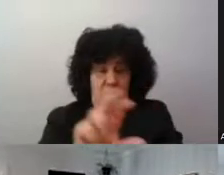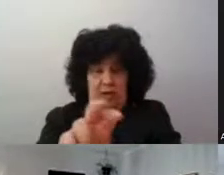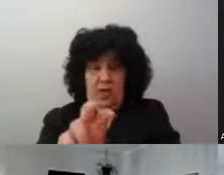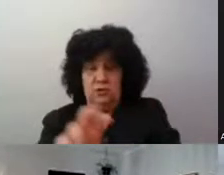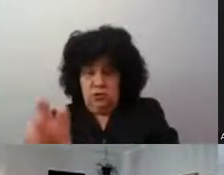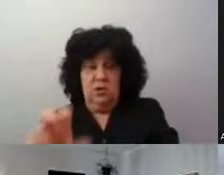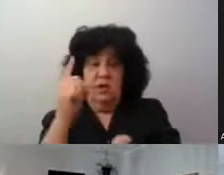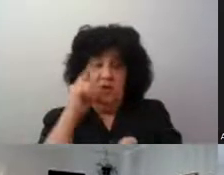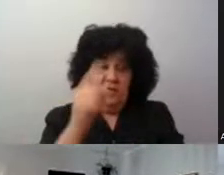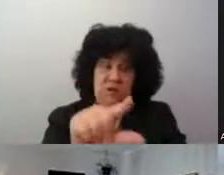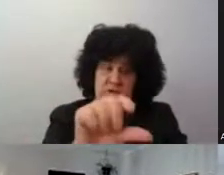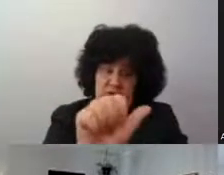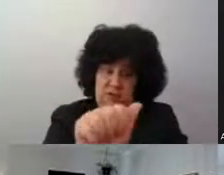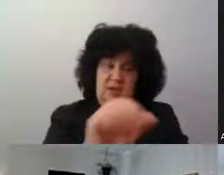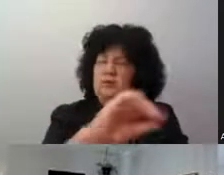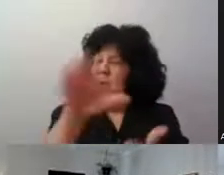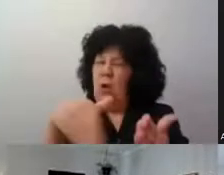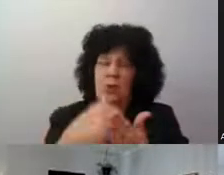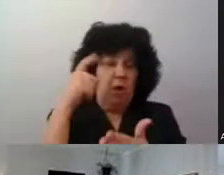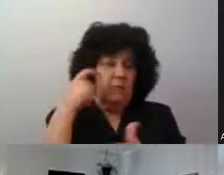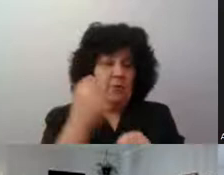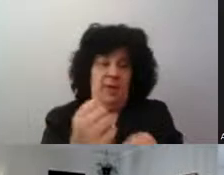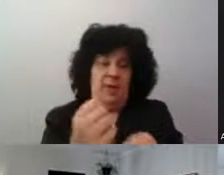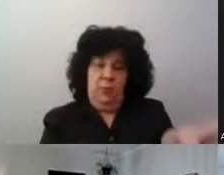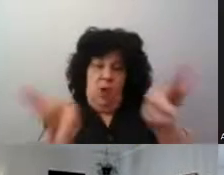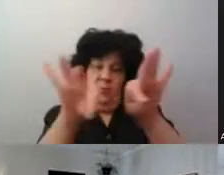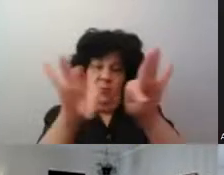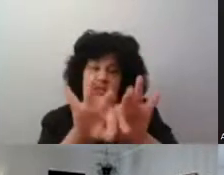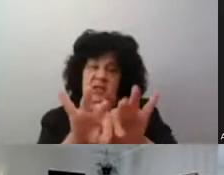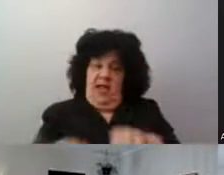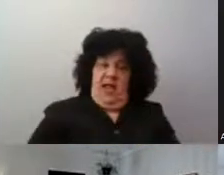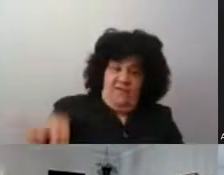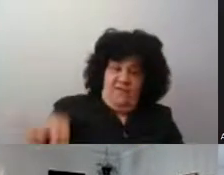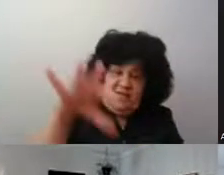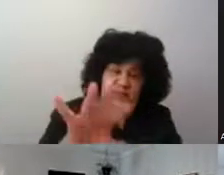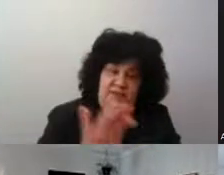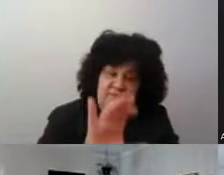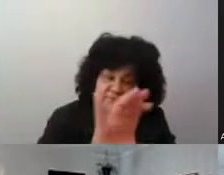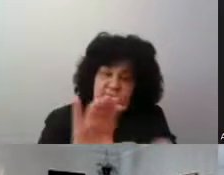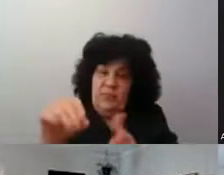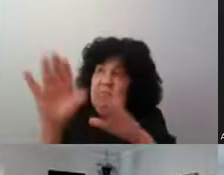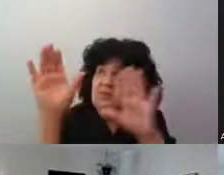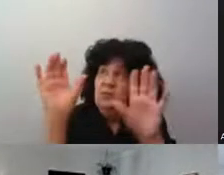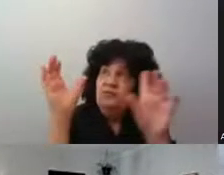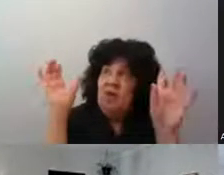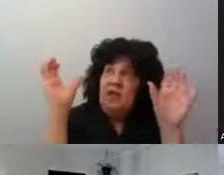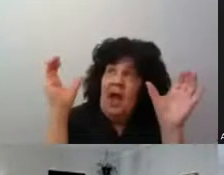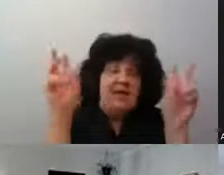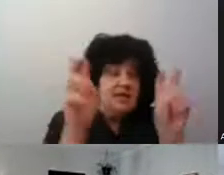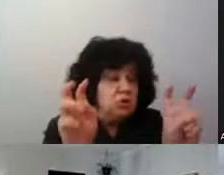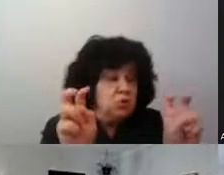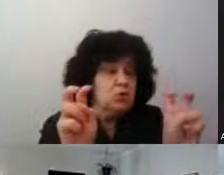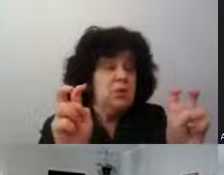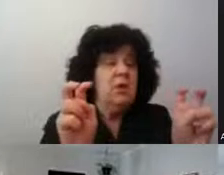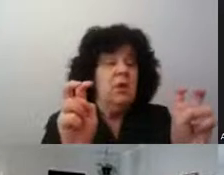making really important investments in addressing climate issues and to